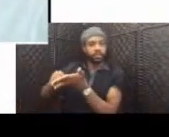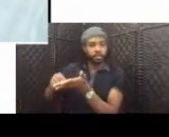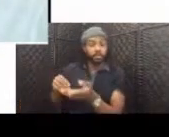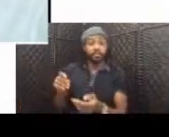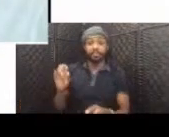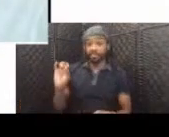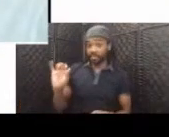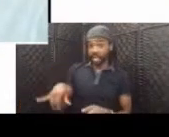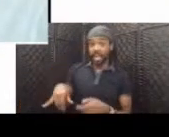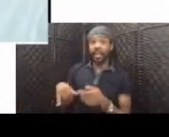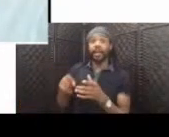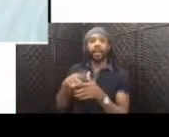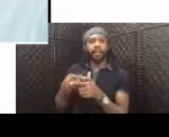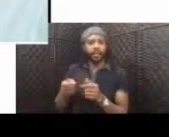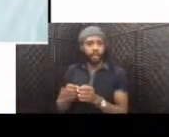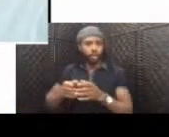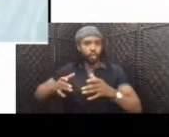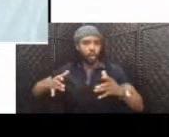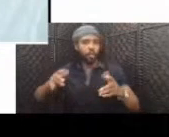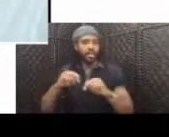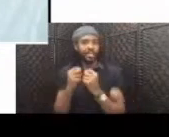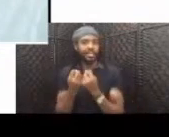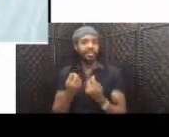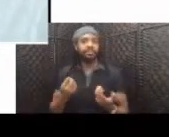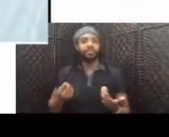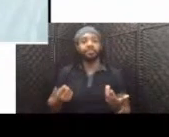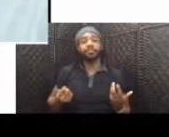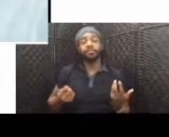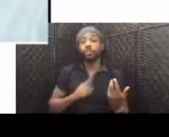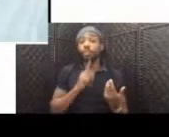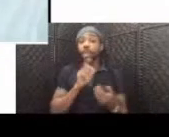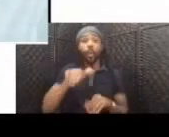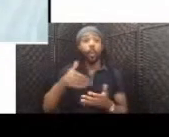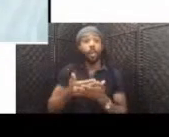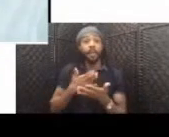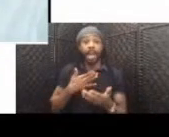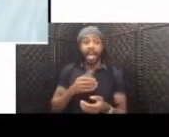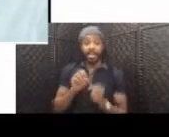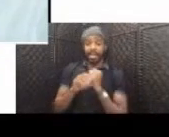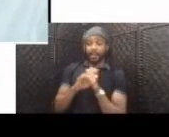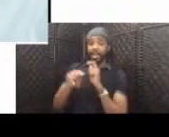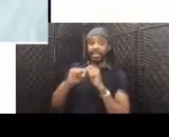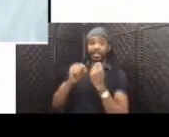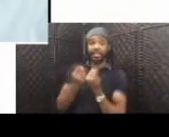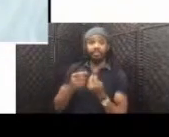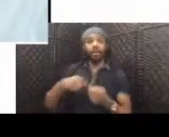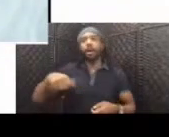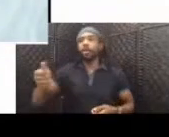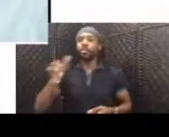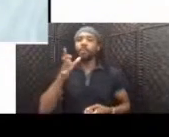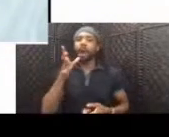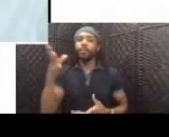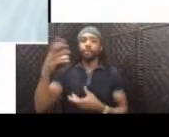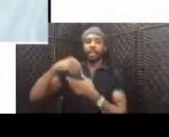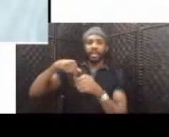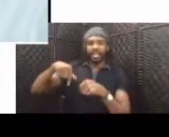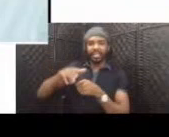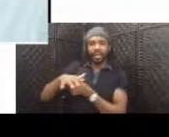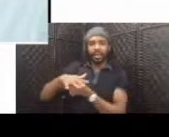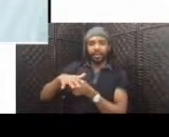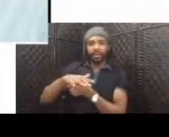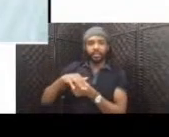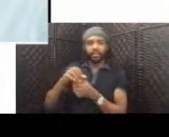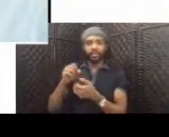there, you really grow your team. Most all of my campaign team members were other moms in the district. Some I had met through